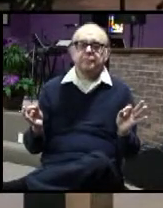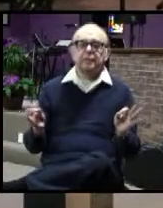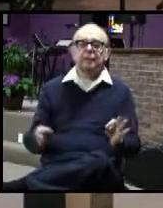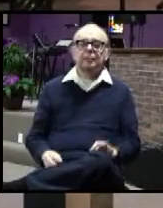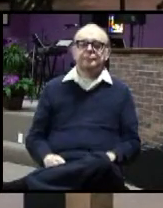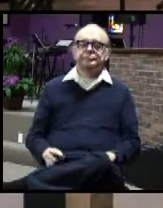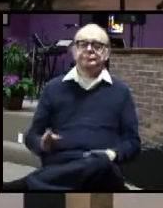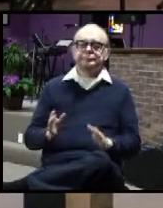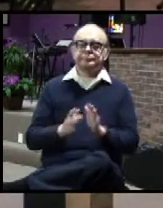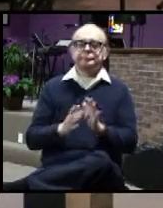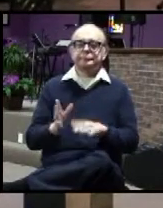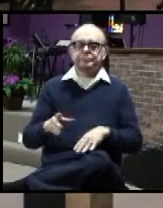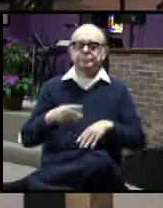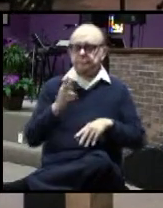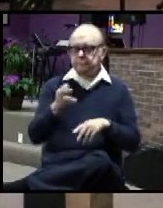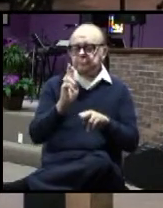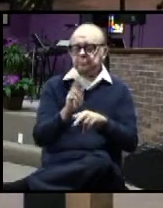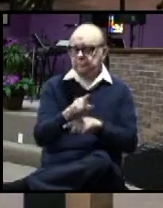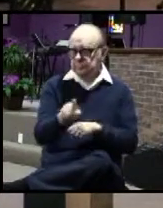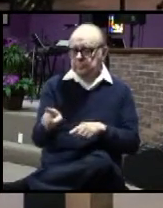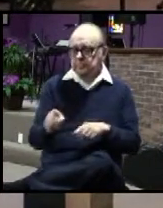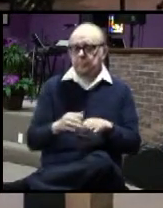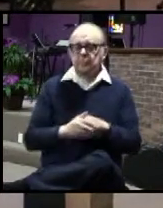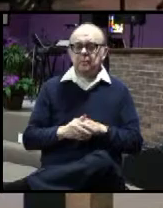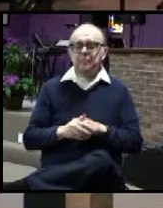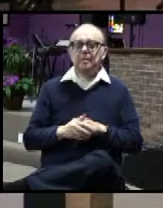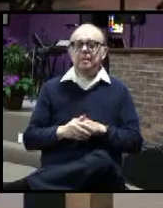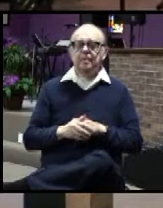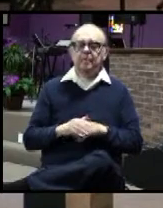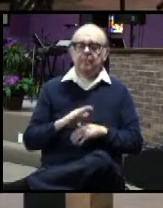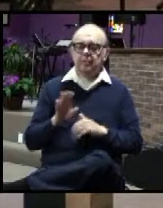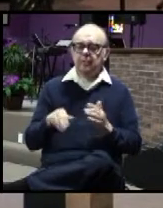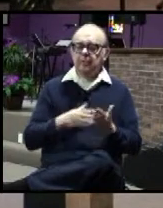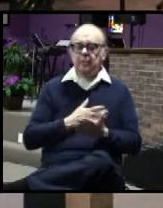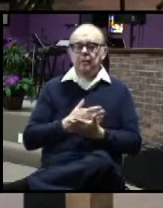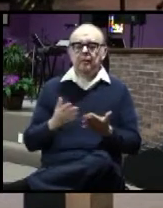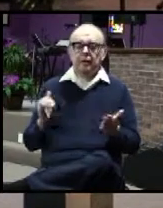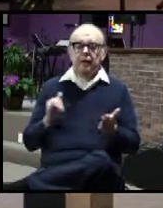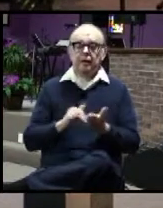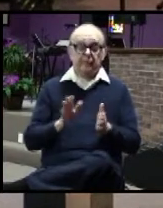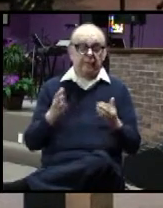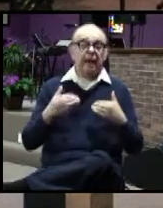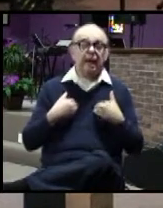He says, so I'm going to use you in all the things that you have.